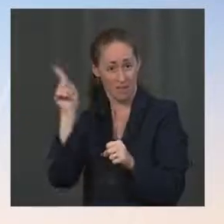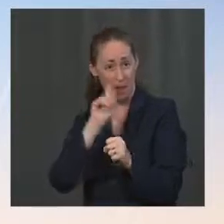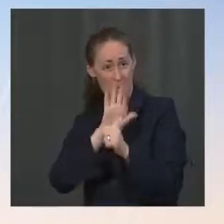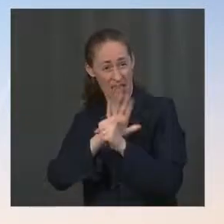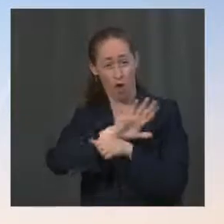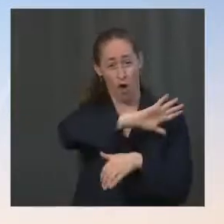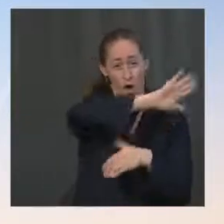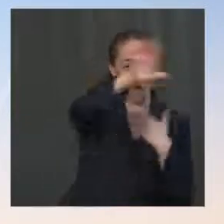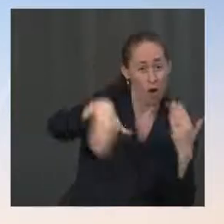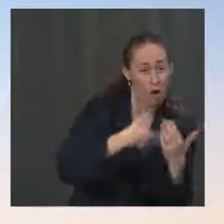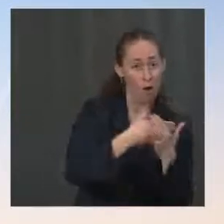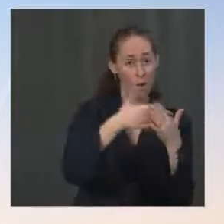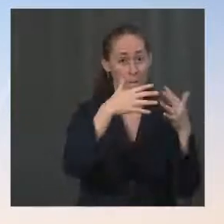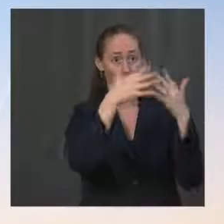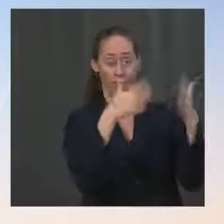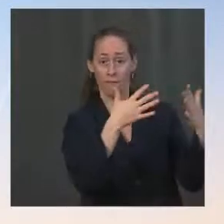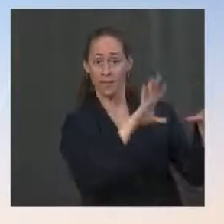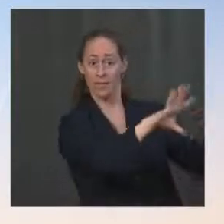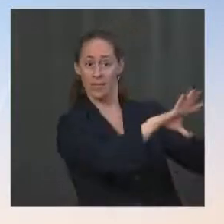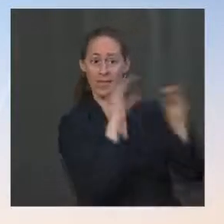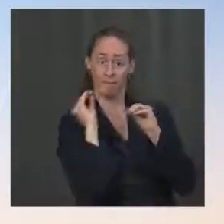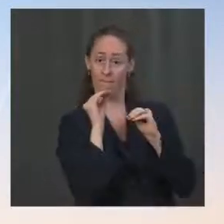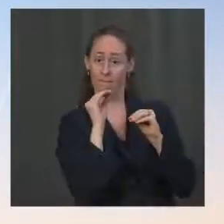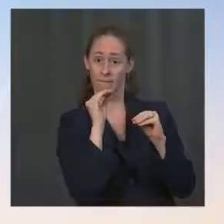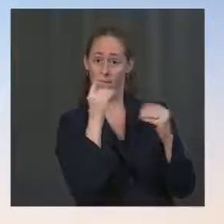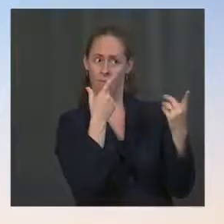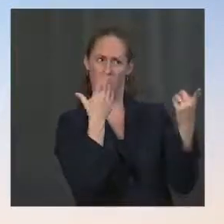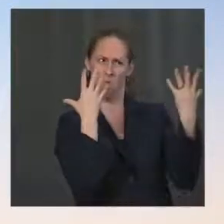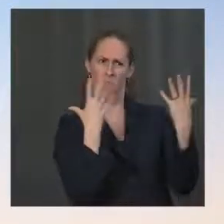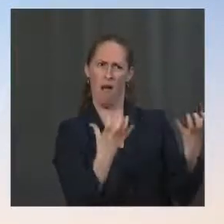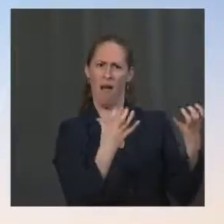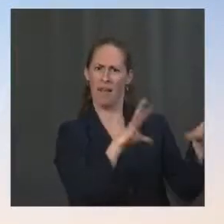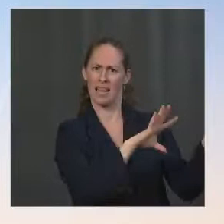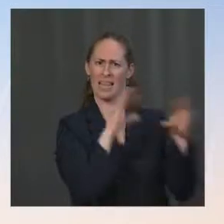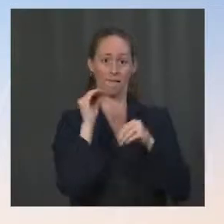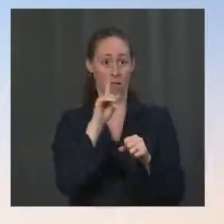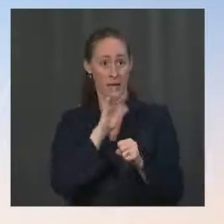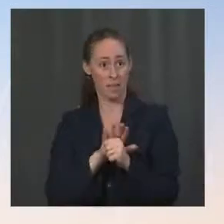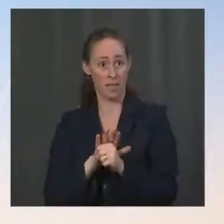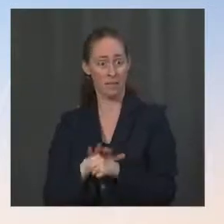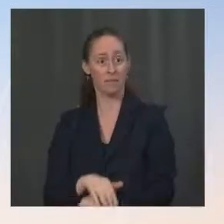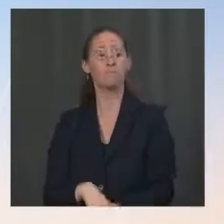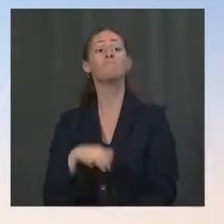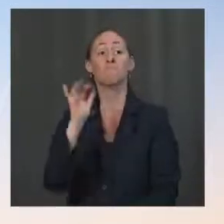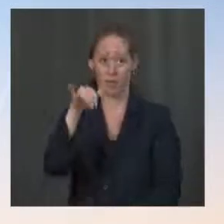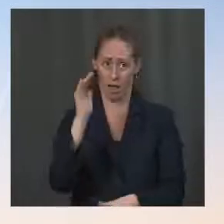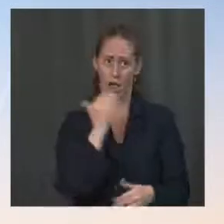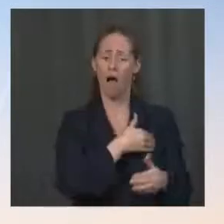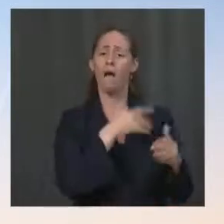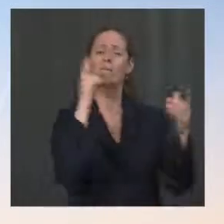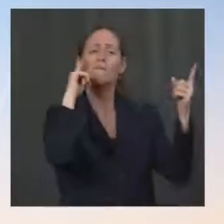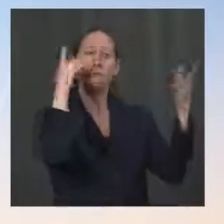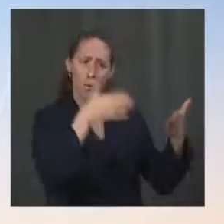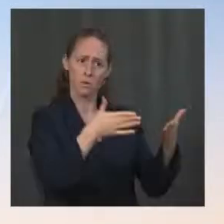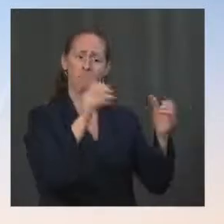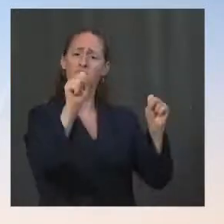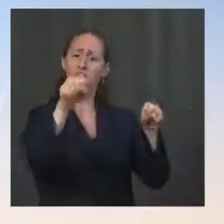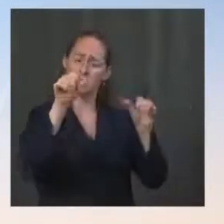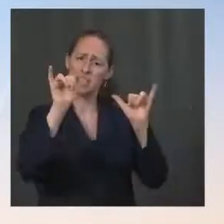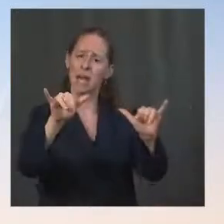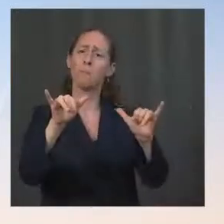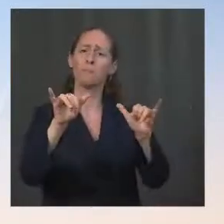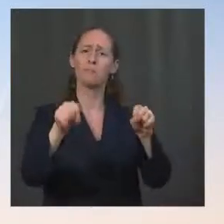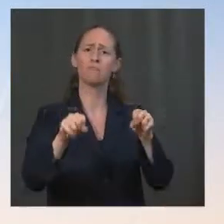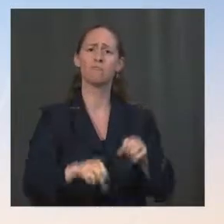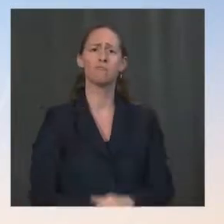leave Afghanistan will be able to leave before that date? That is what we are focused on, committed to, and working toward. Go ahead. Back on the diplomatic